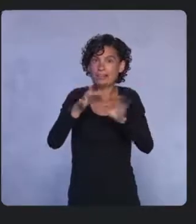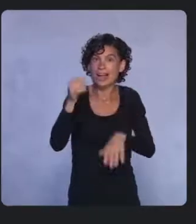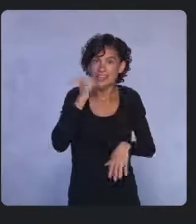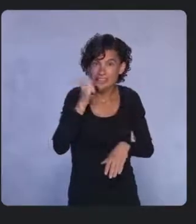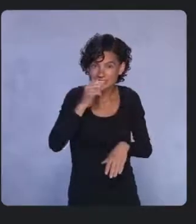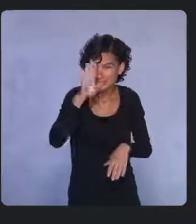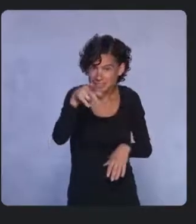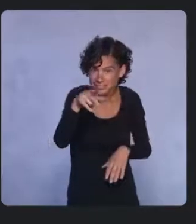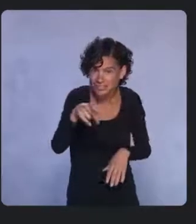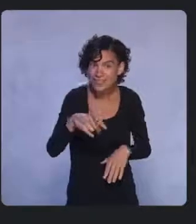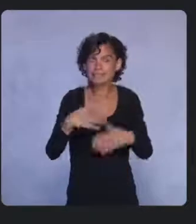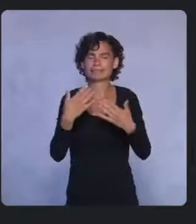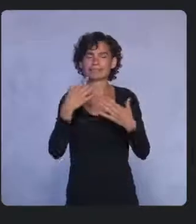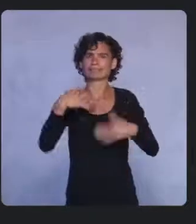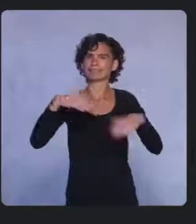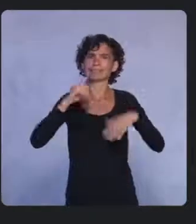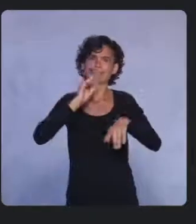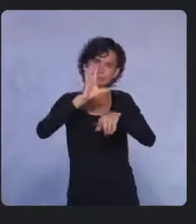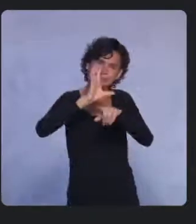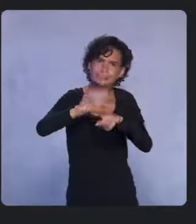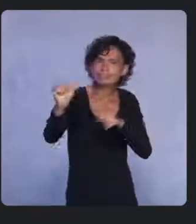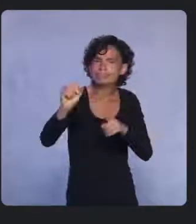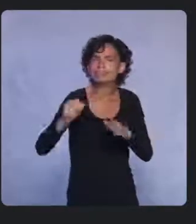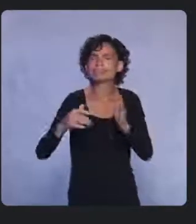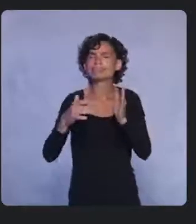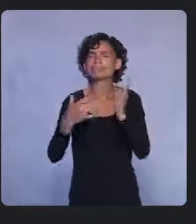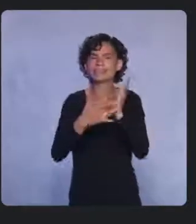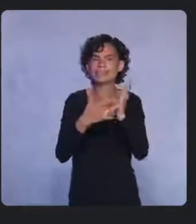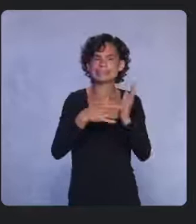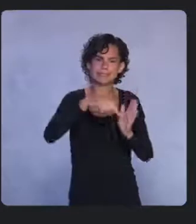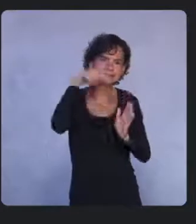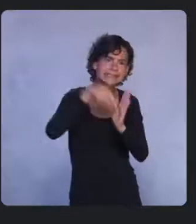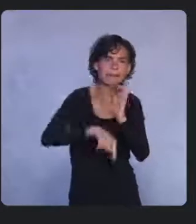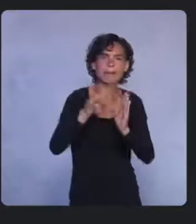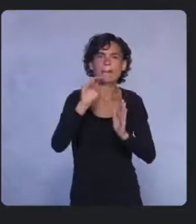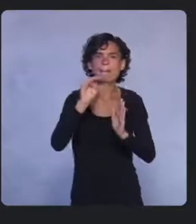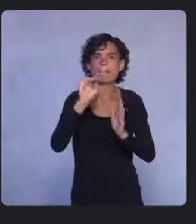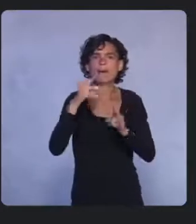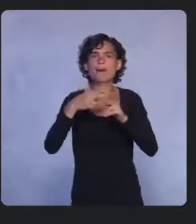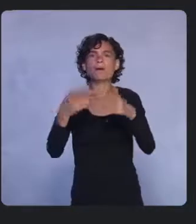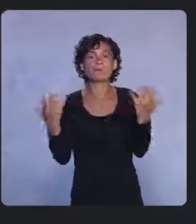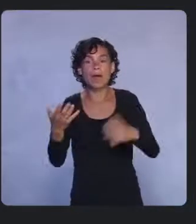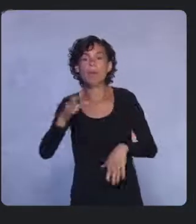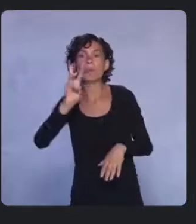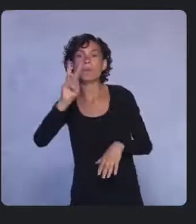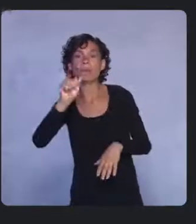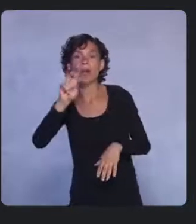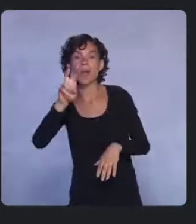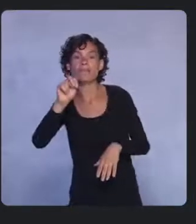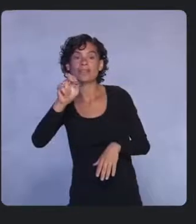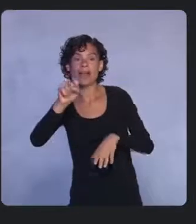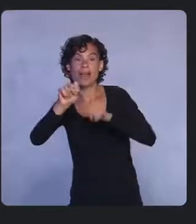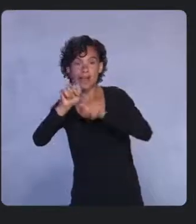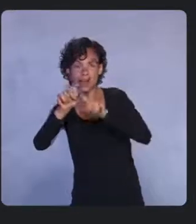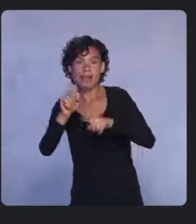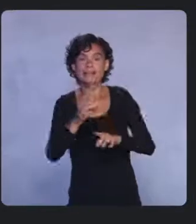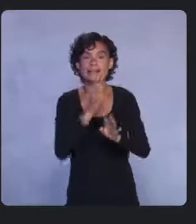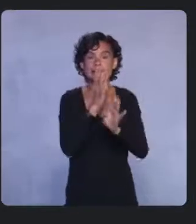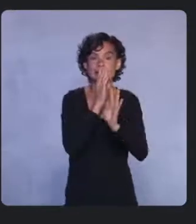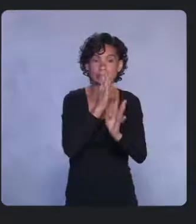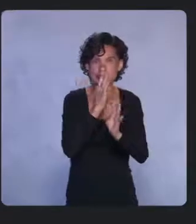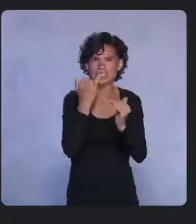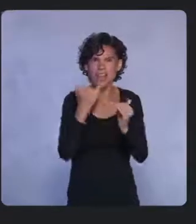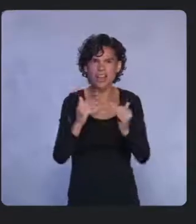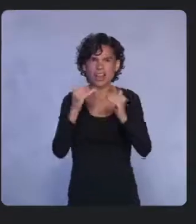Breakthrough technology from DeepMind called WaveNet increased the quality of computer-generated speech, leading to more natural